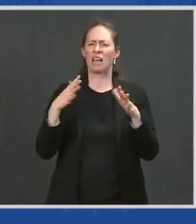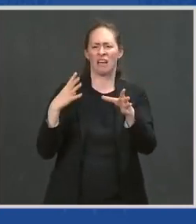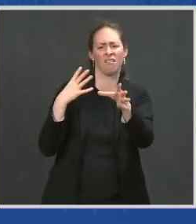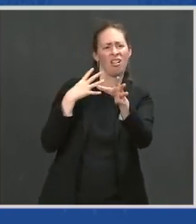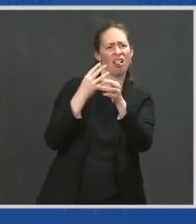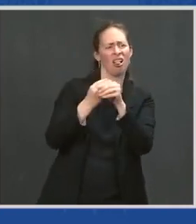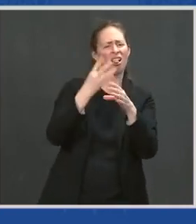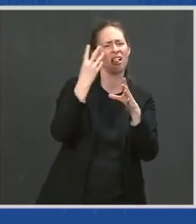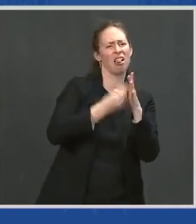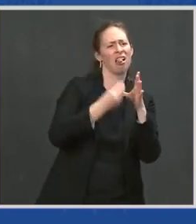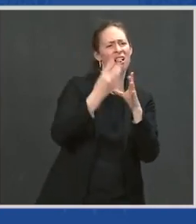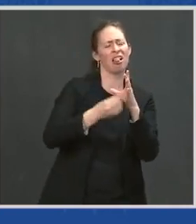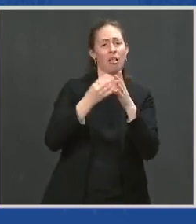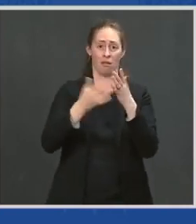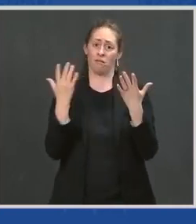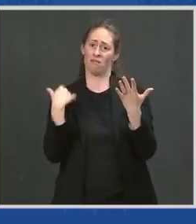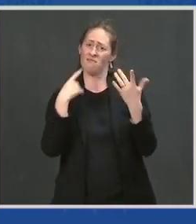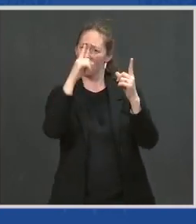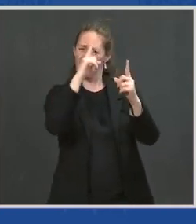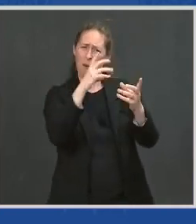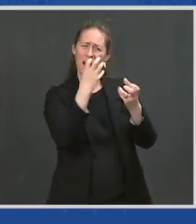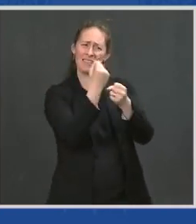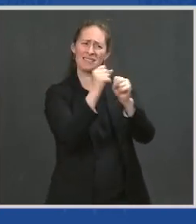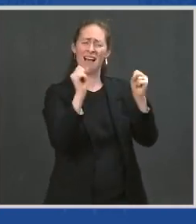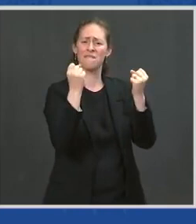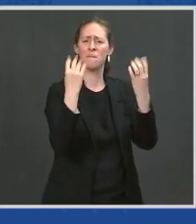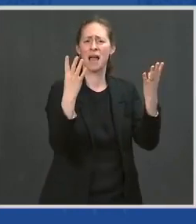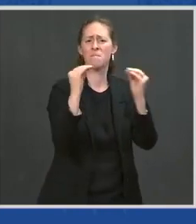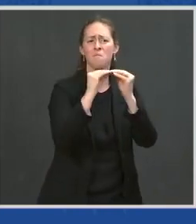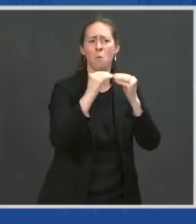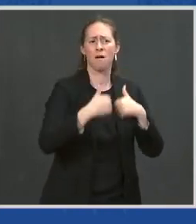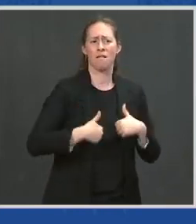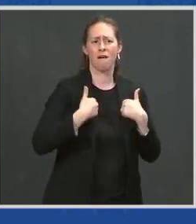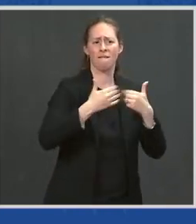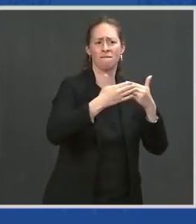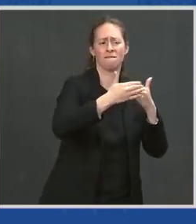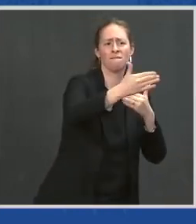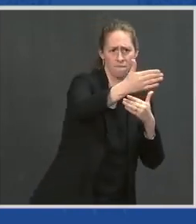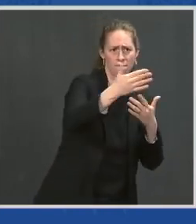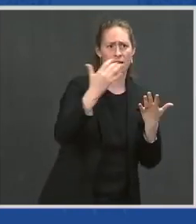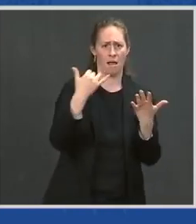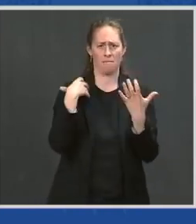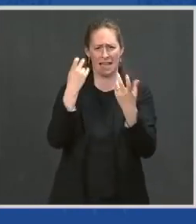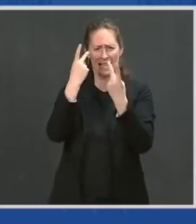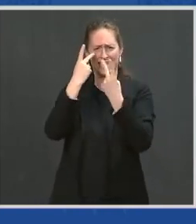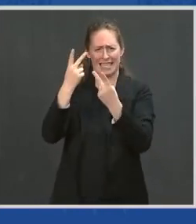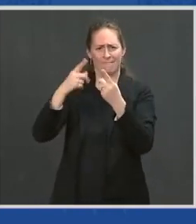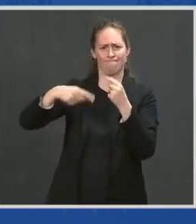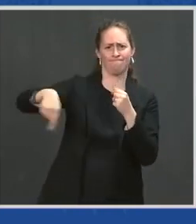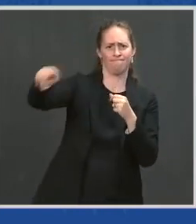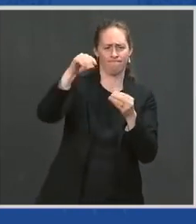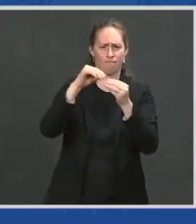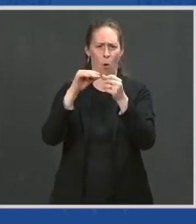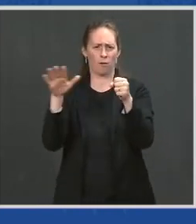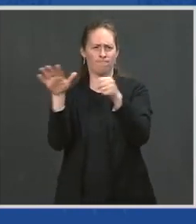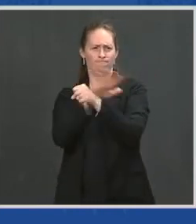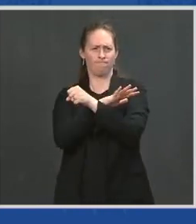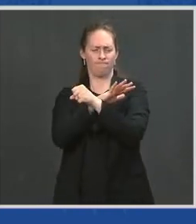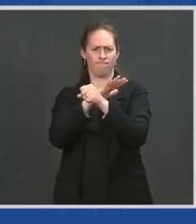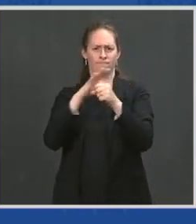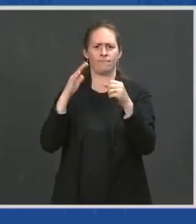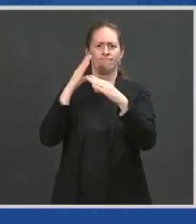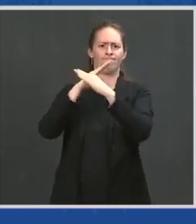saved. In the weeks ahead, as more seniors reach full vaccination, that number of lives lost will continue